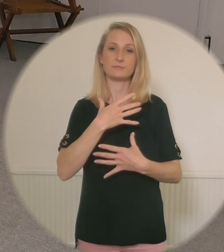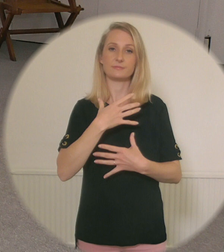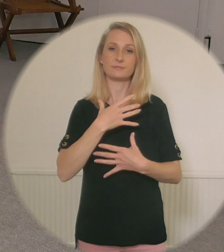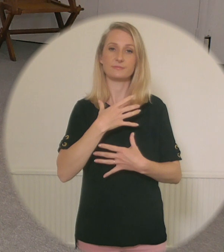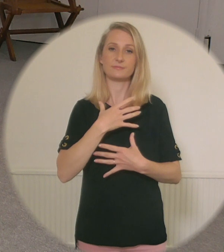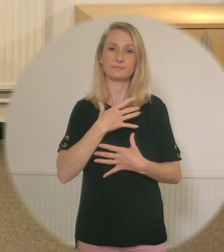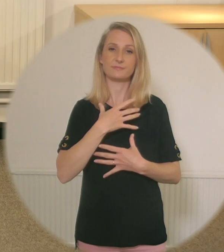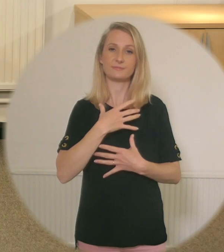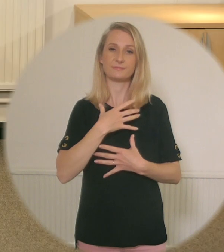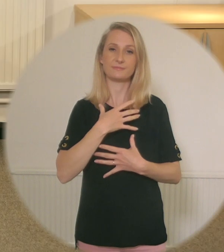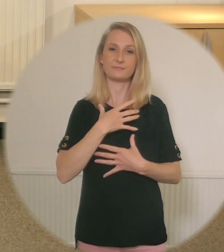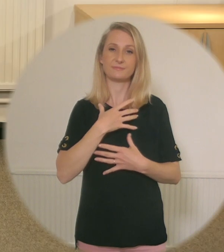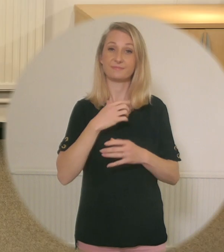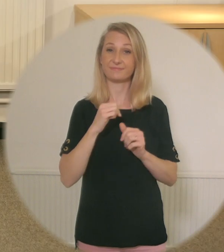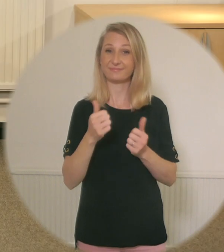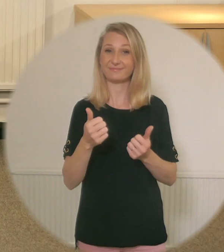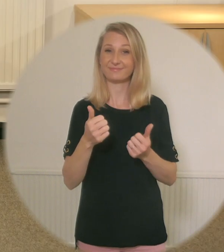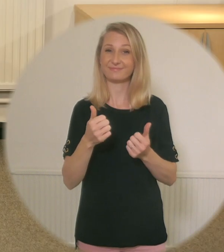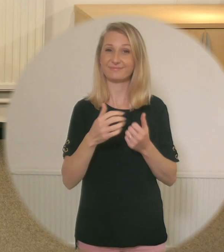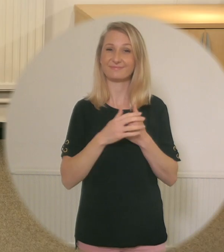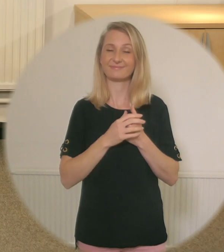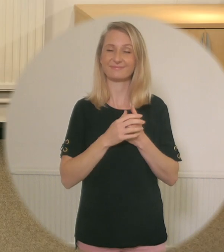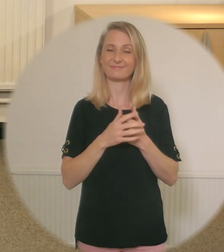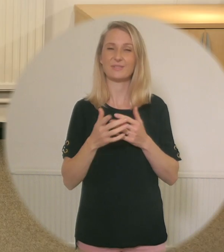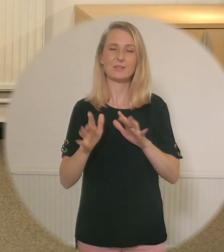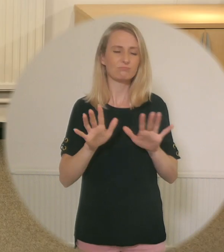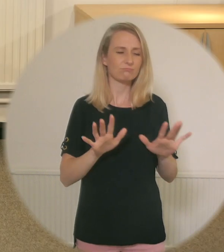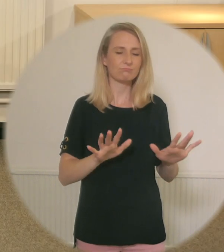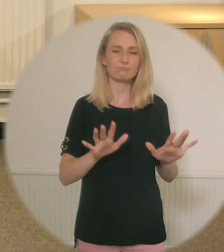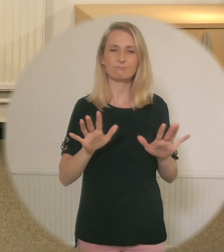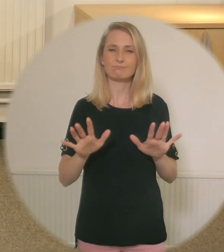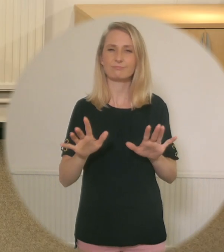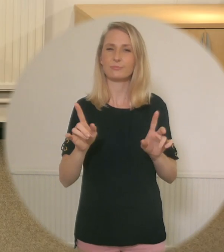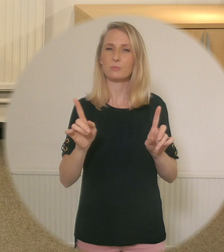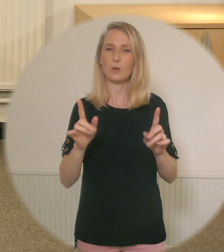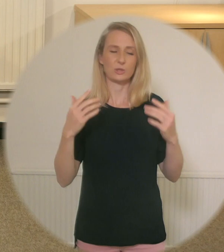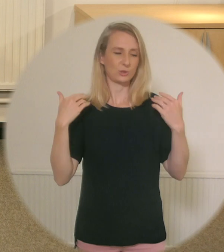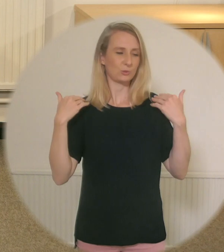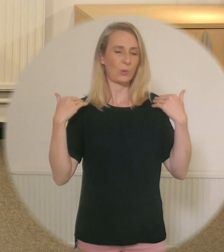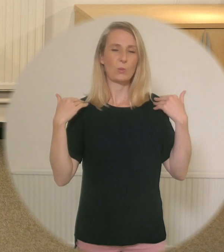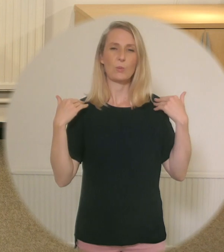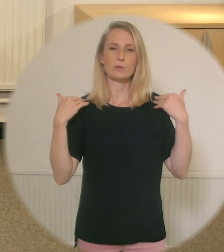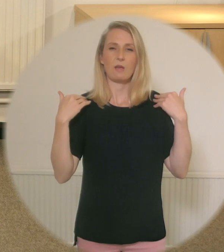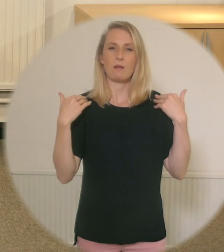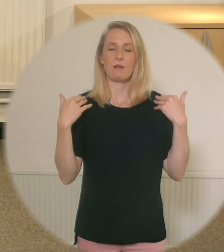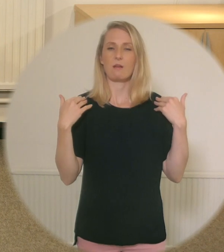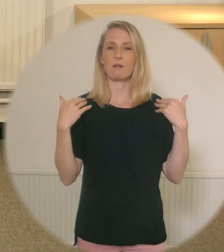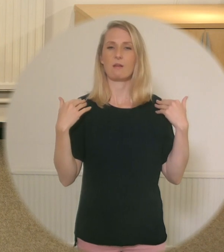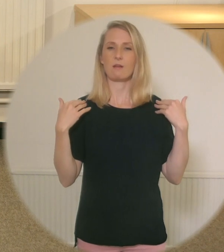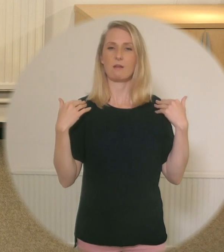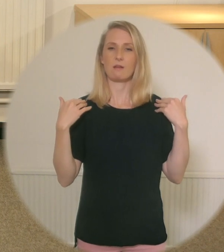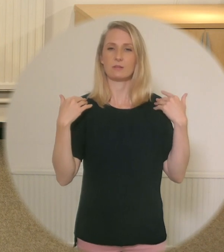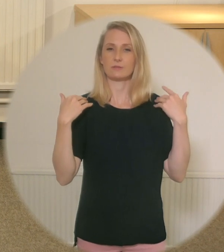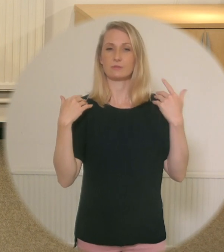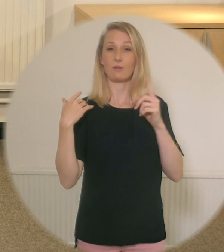Okay, so we're going to begin with some gentle movements in our shoulders, bringing your attention into your right